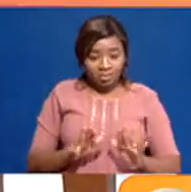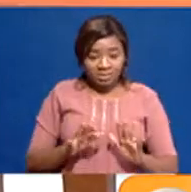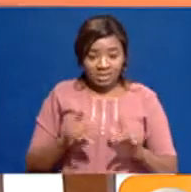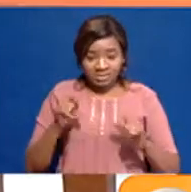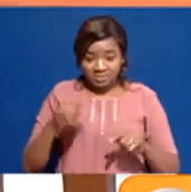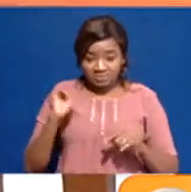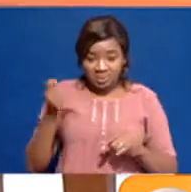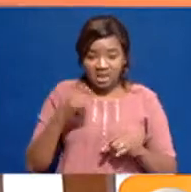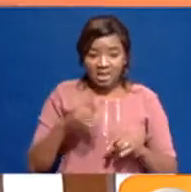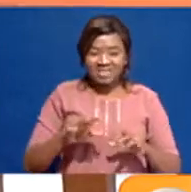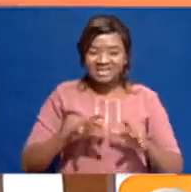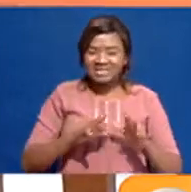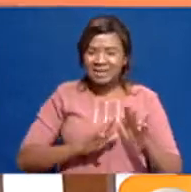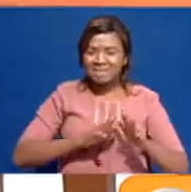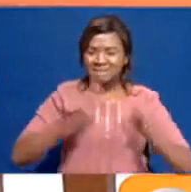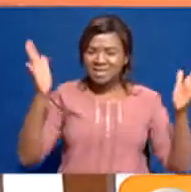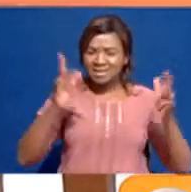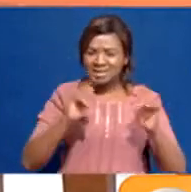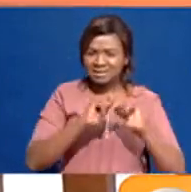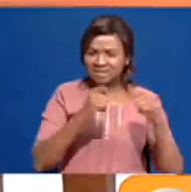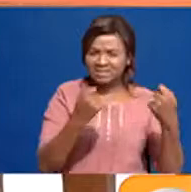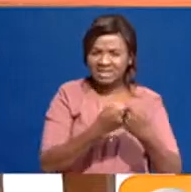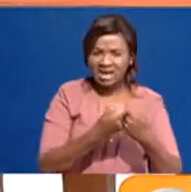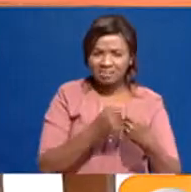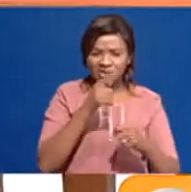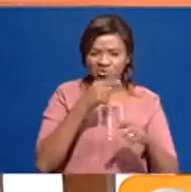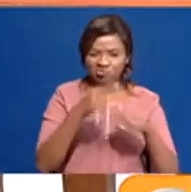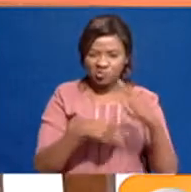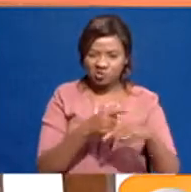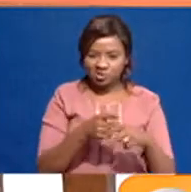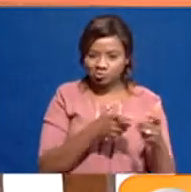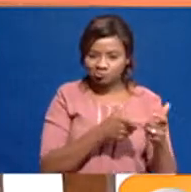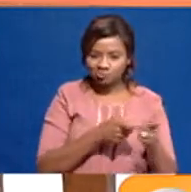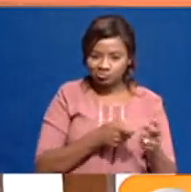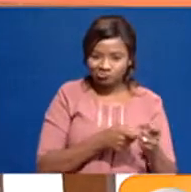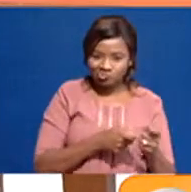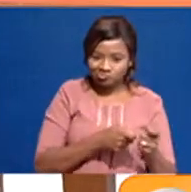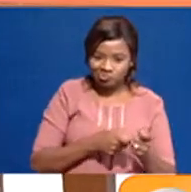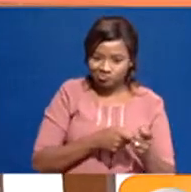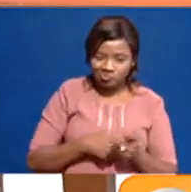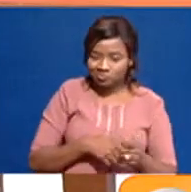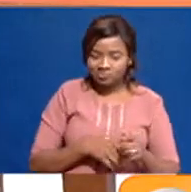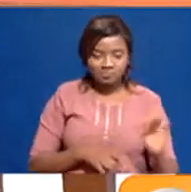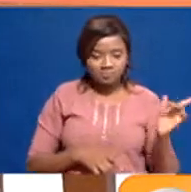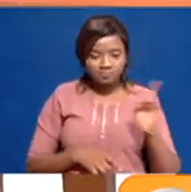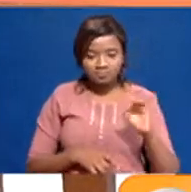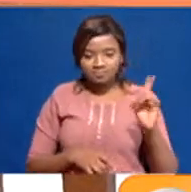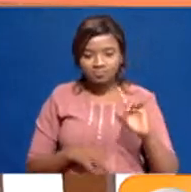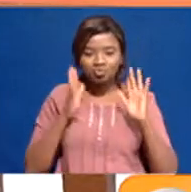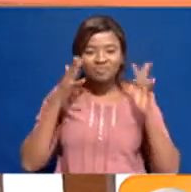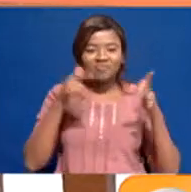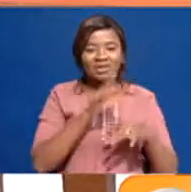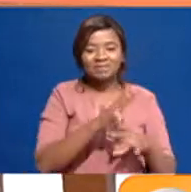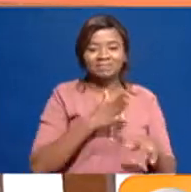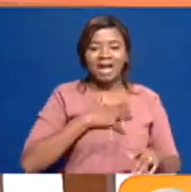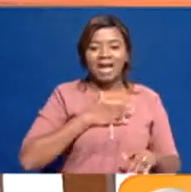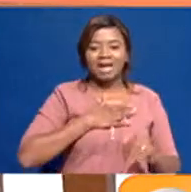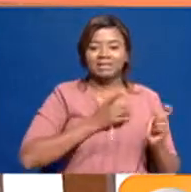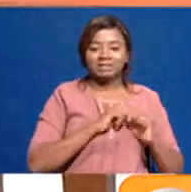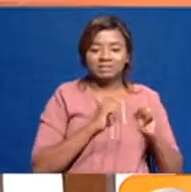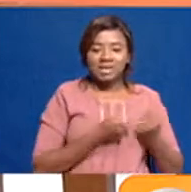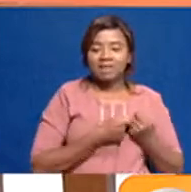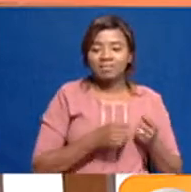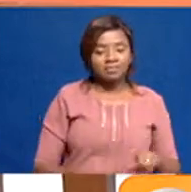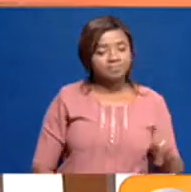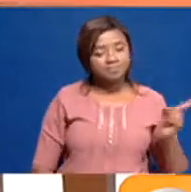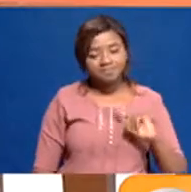tribes do not continue the temptation to lead on the basis of the tribe, because the tribe